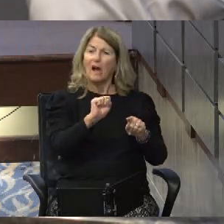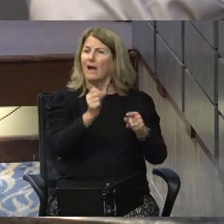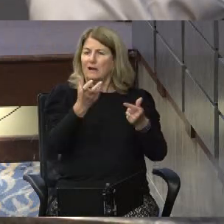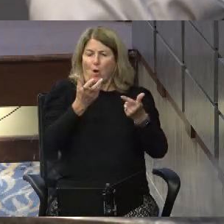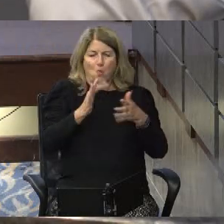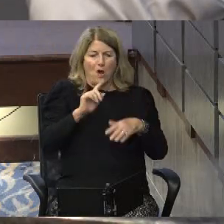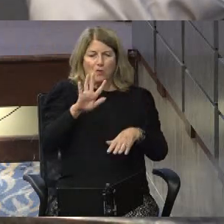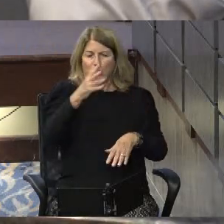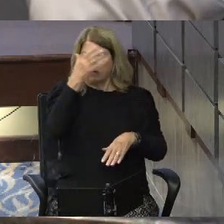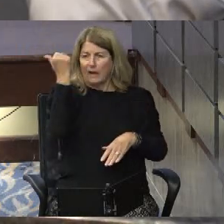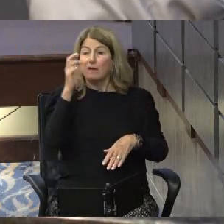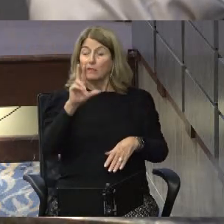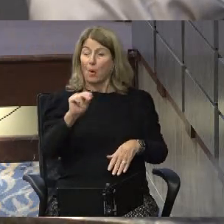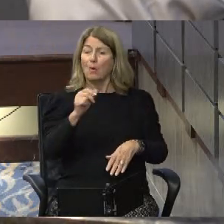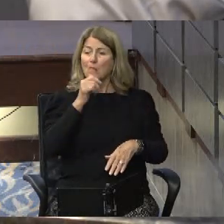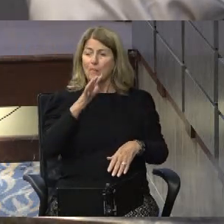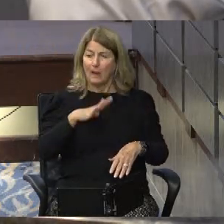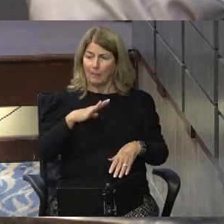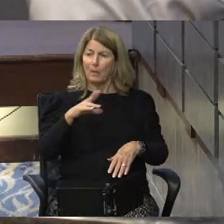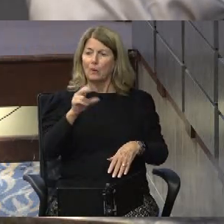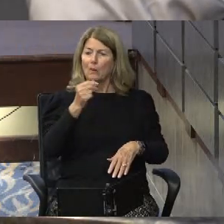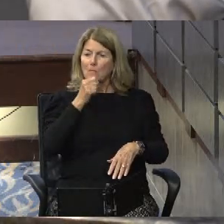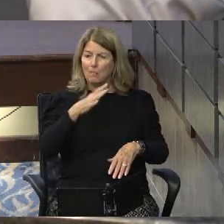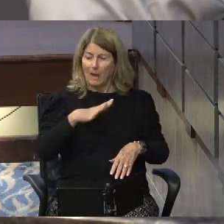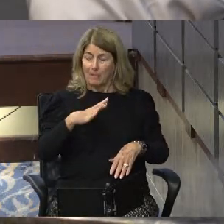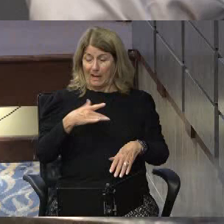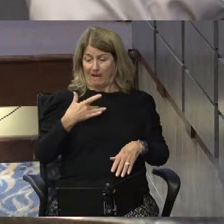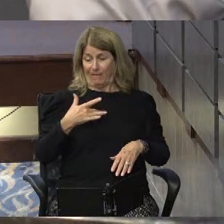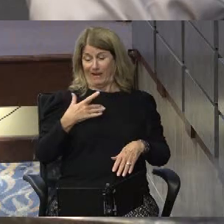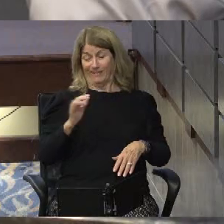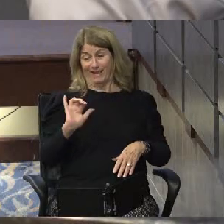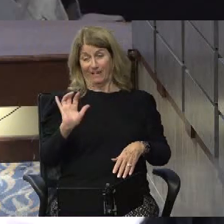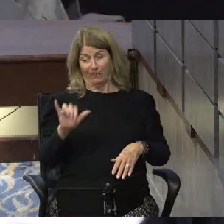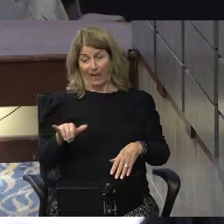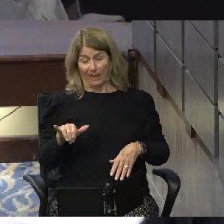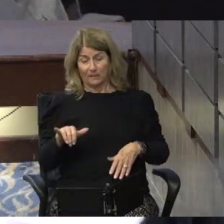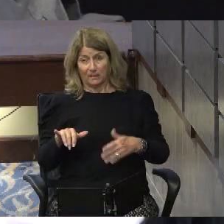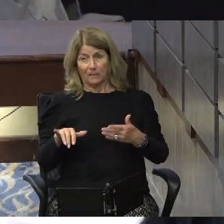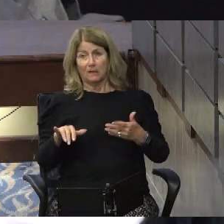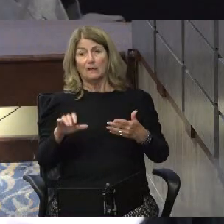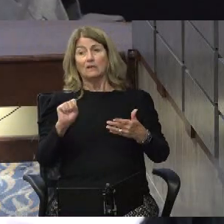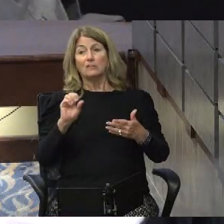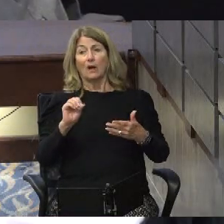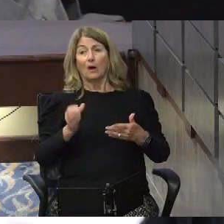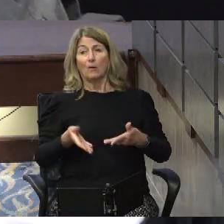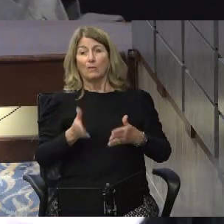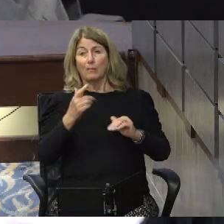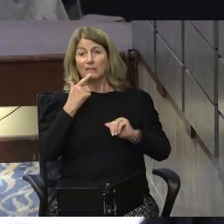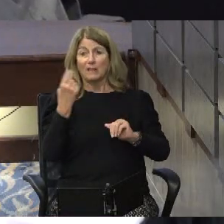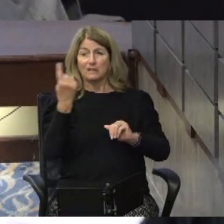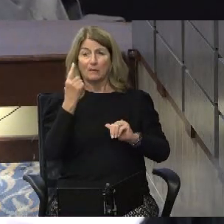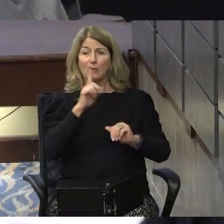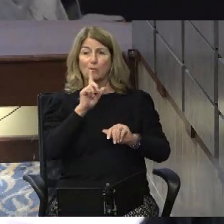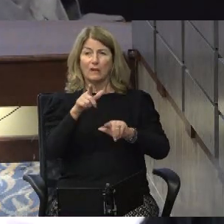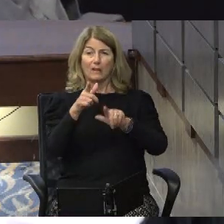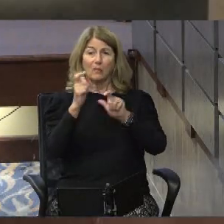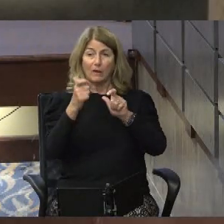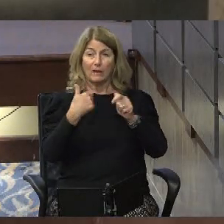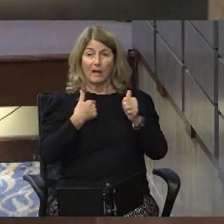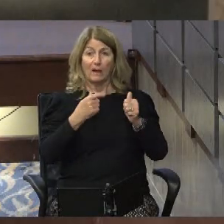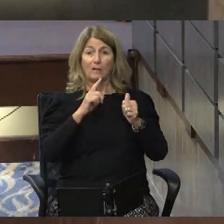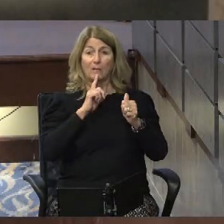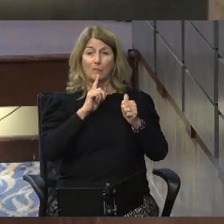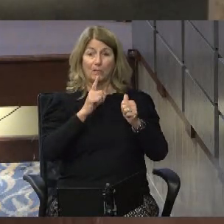us. No, ma'am. And I kind of felt like you were. Well, so let me. Let me say something really quick, Paul, because Okay. I really, from